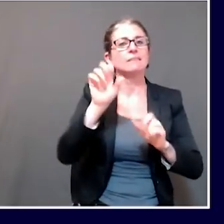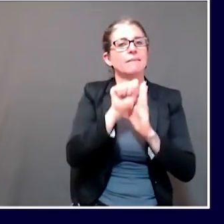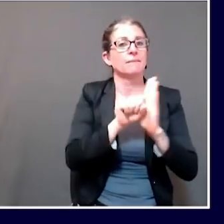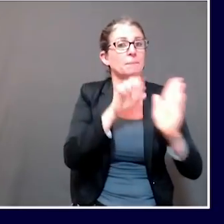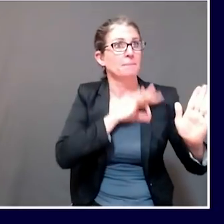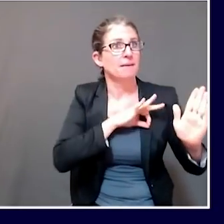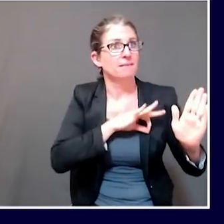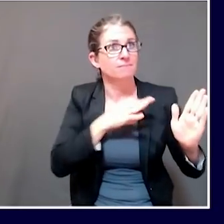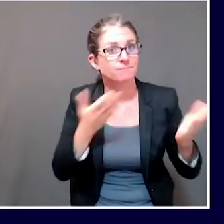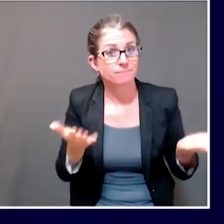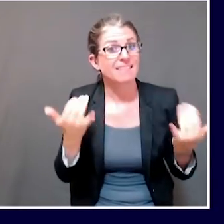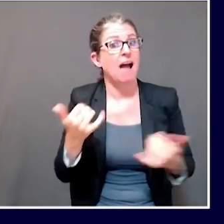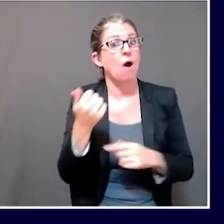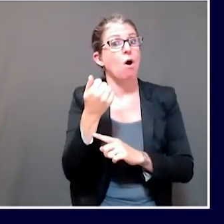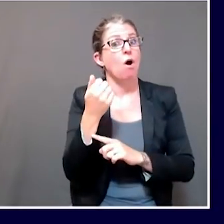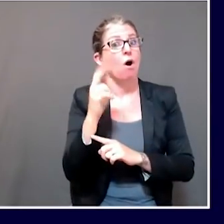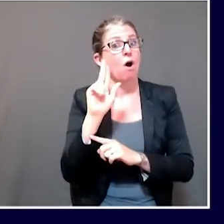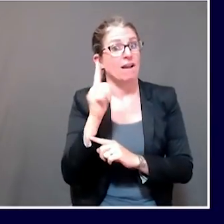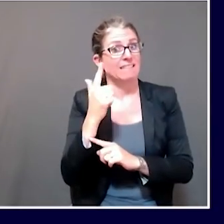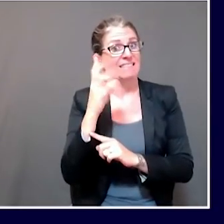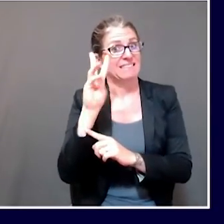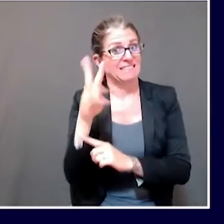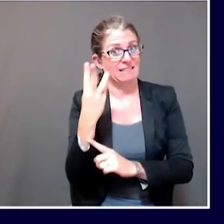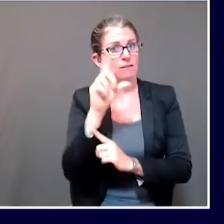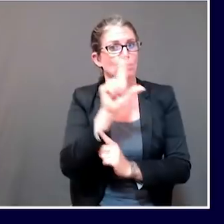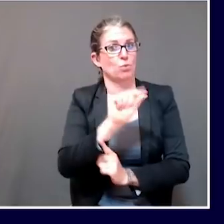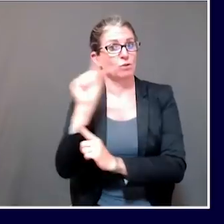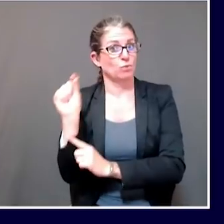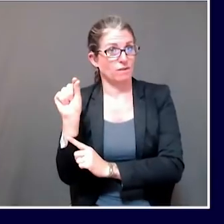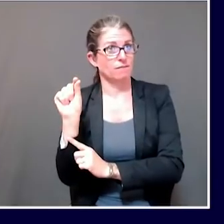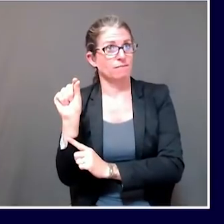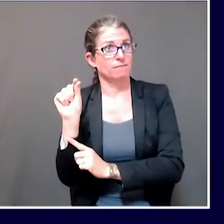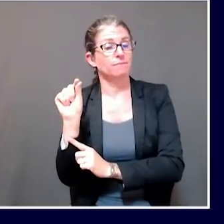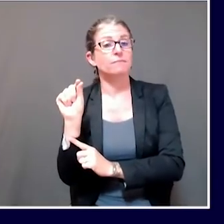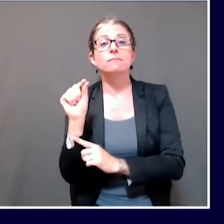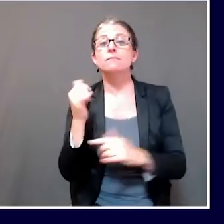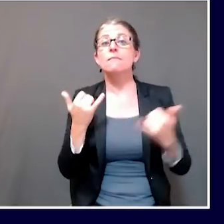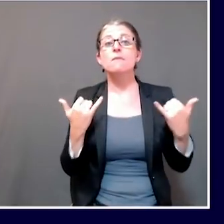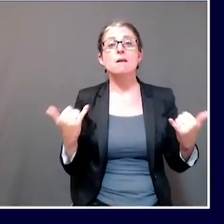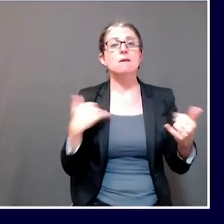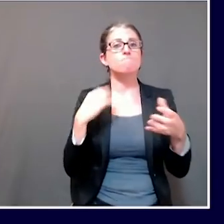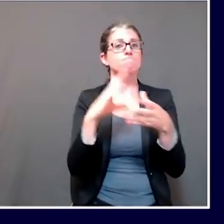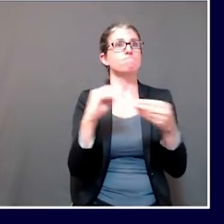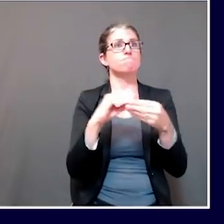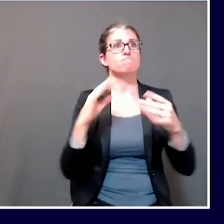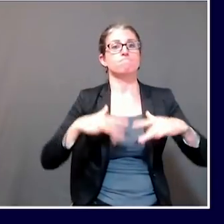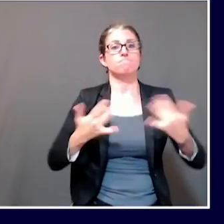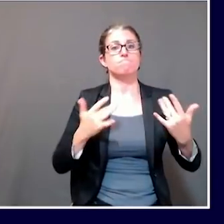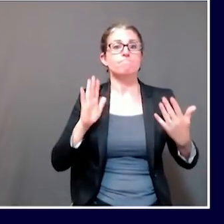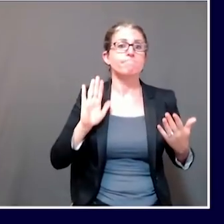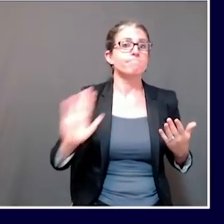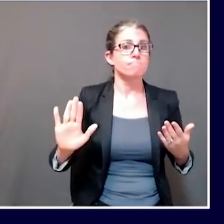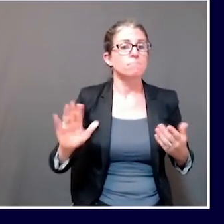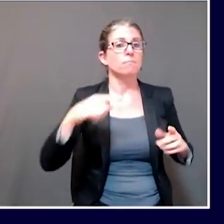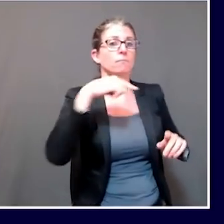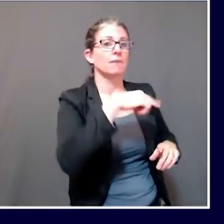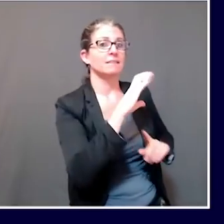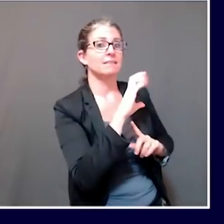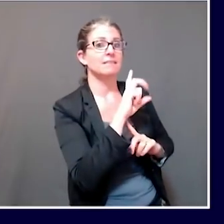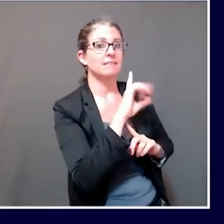August 6th, 2020. Right now, Maine CDC is reporting a total